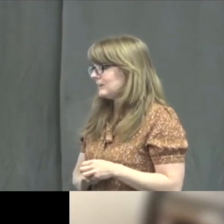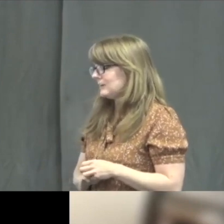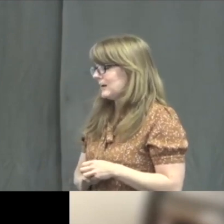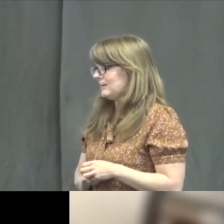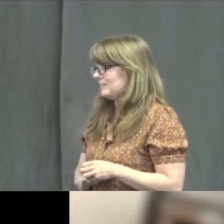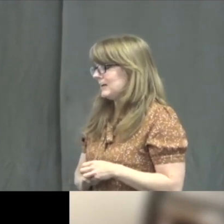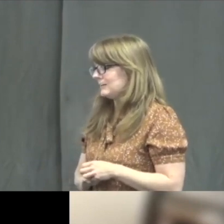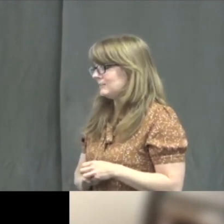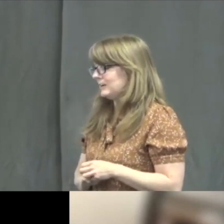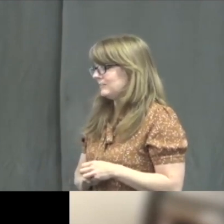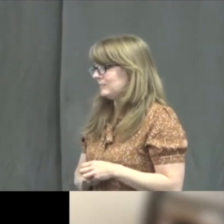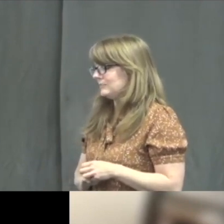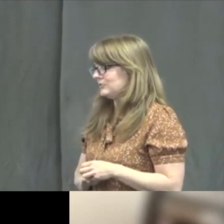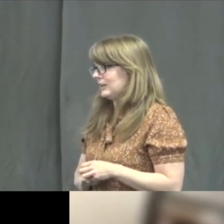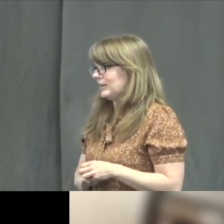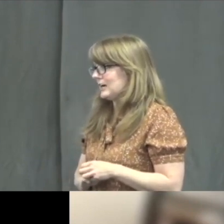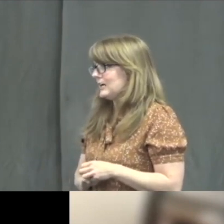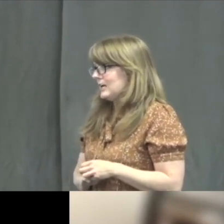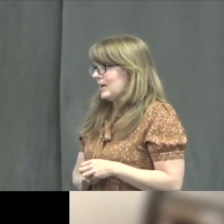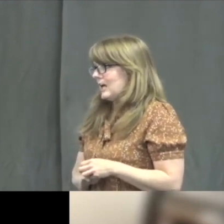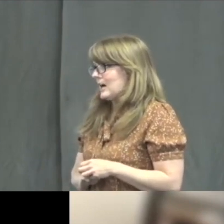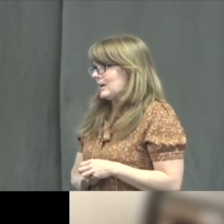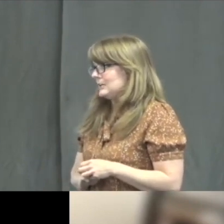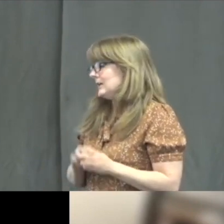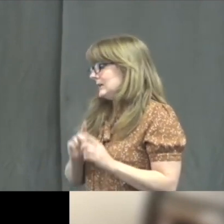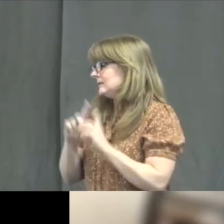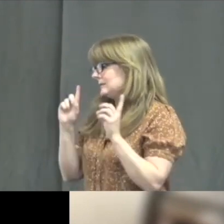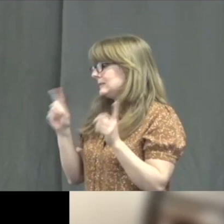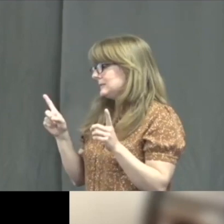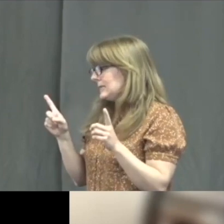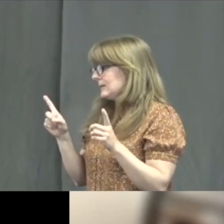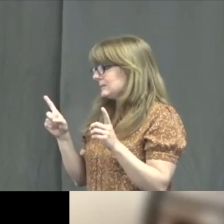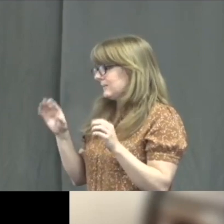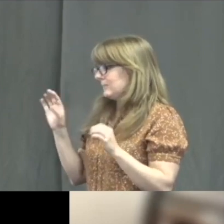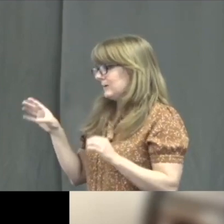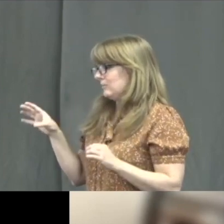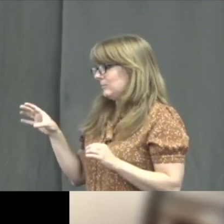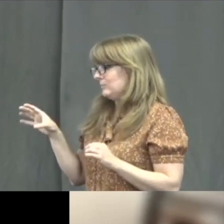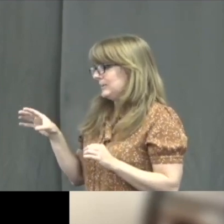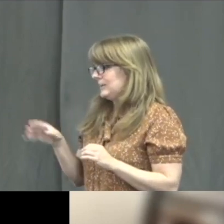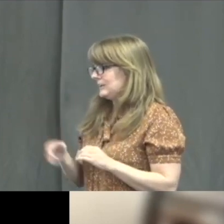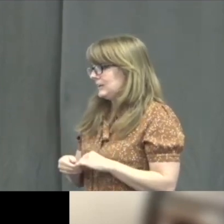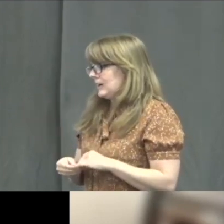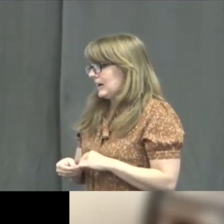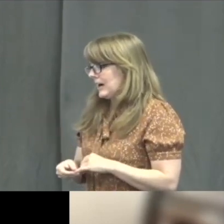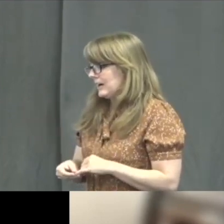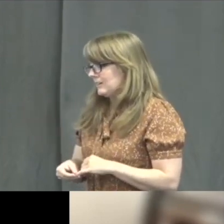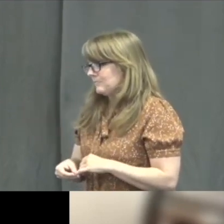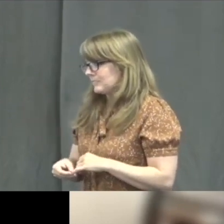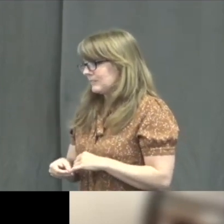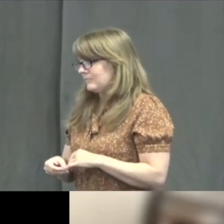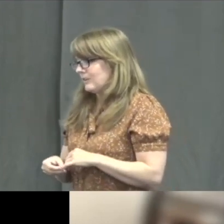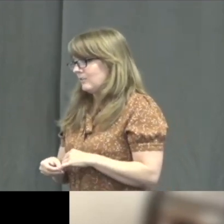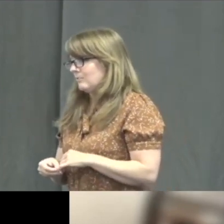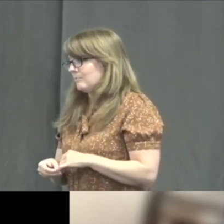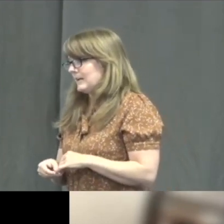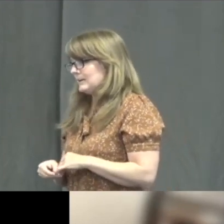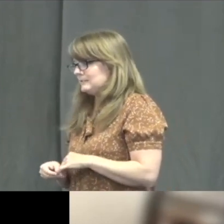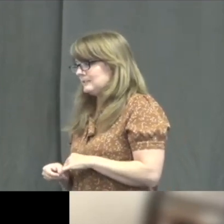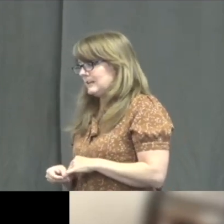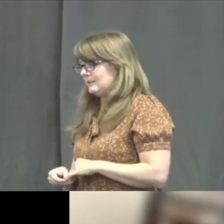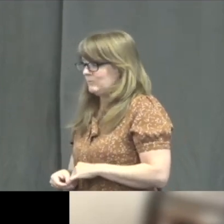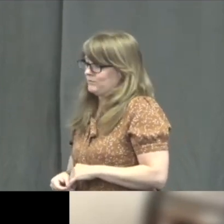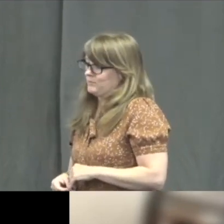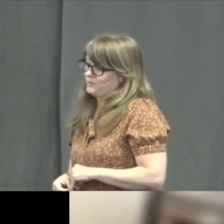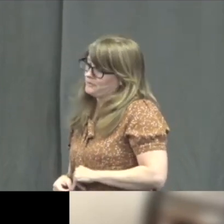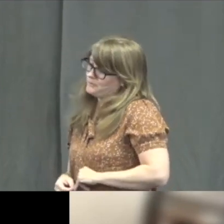with an expert from Australia, and it is distinct from their normal bleat. So my gut is to say